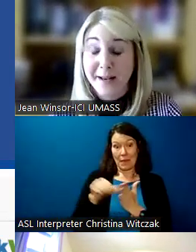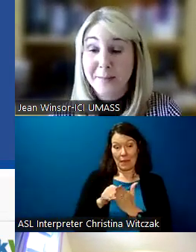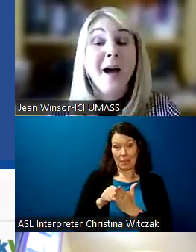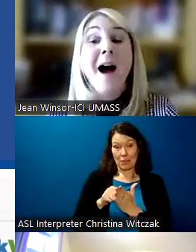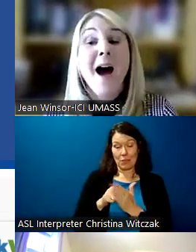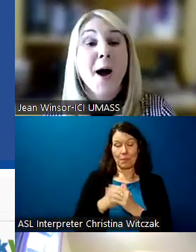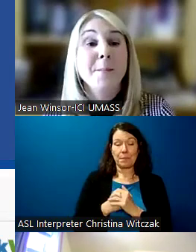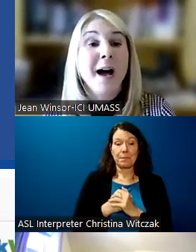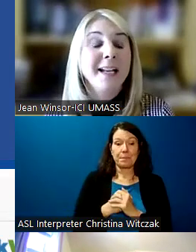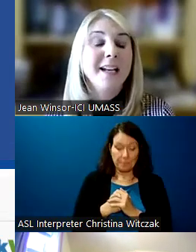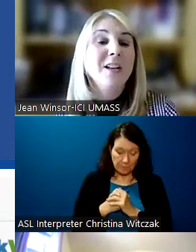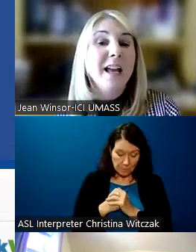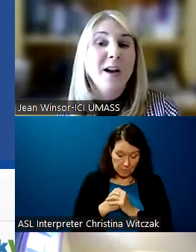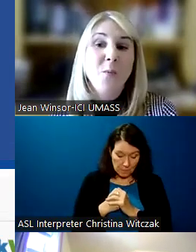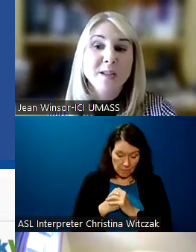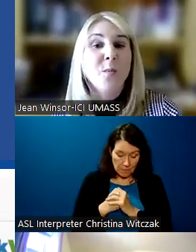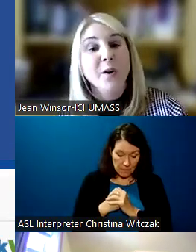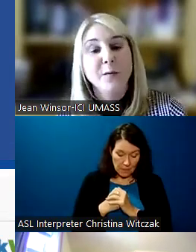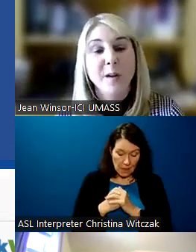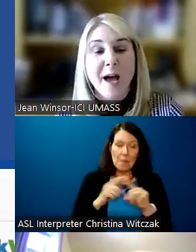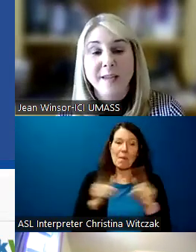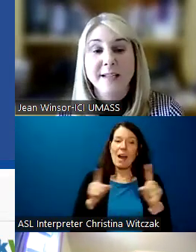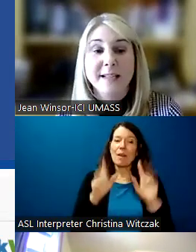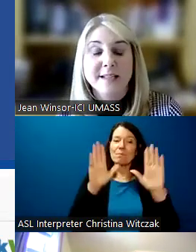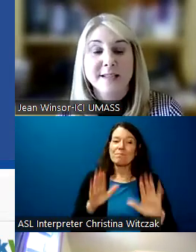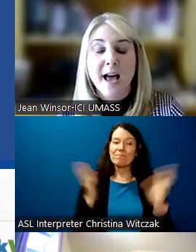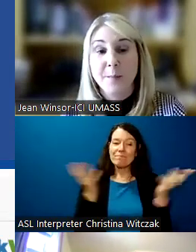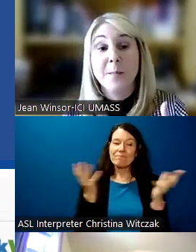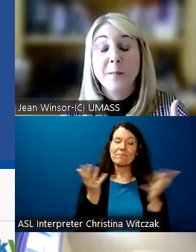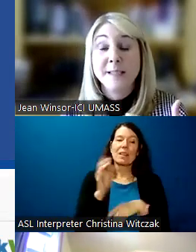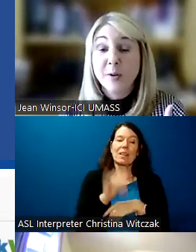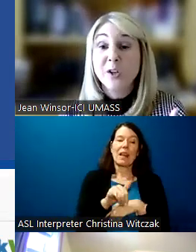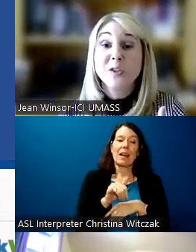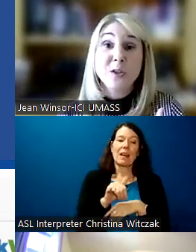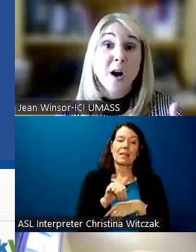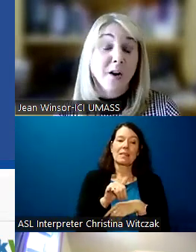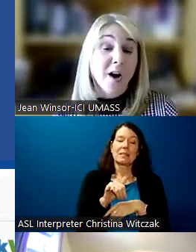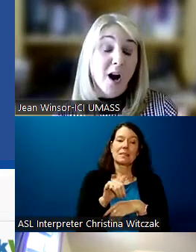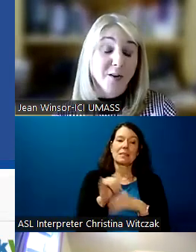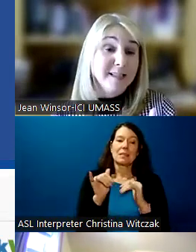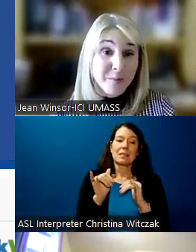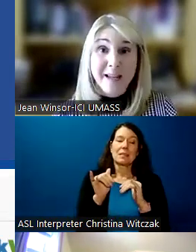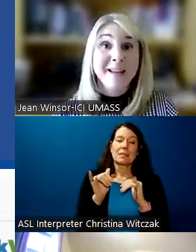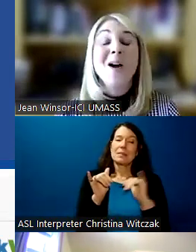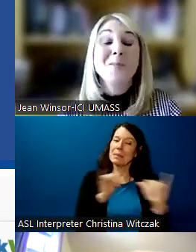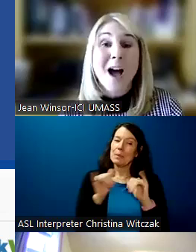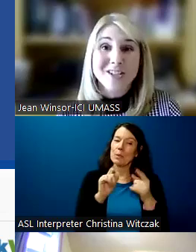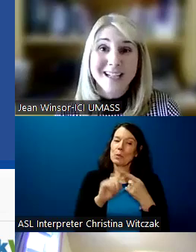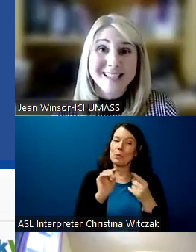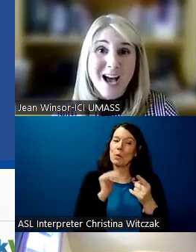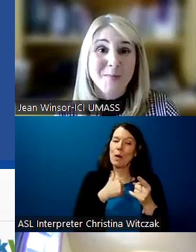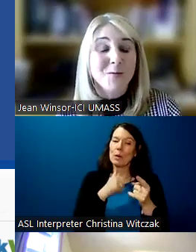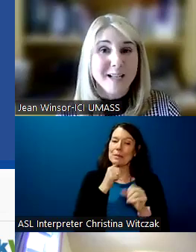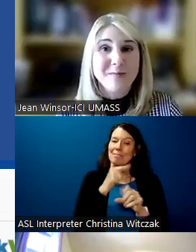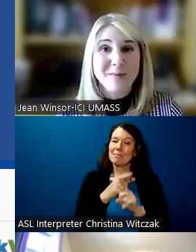the bottom. But what's wonderful about this is similar to our sibling